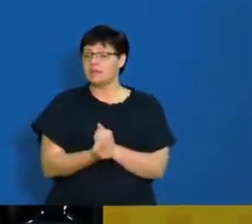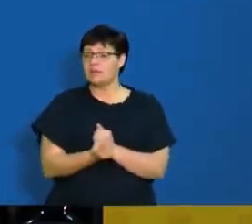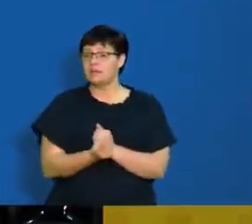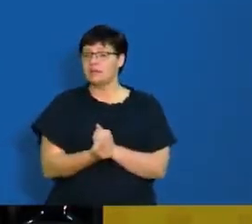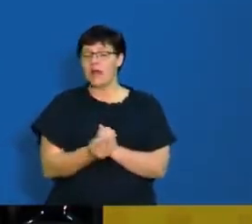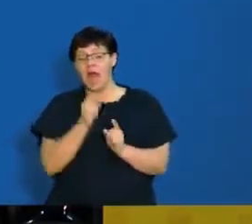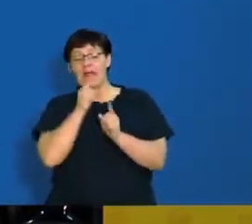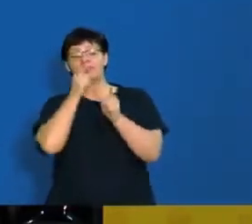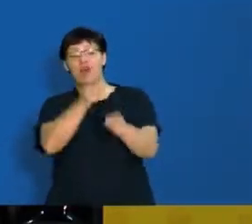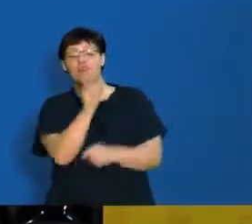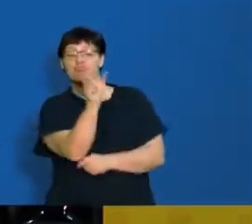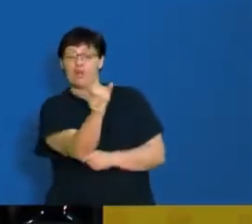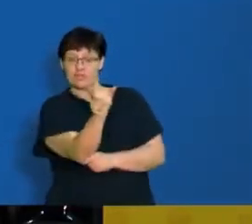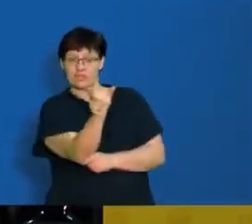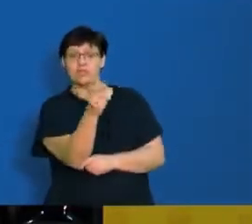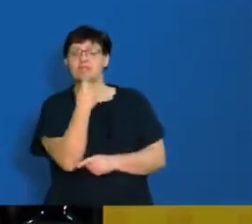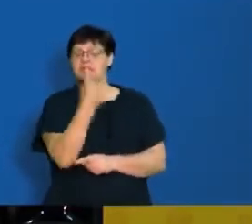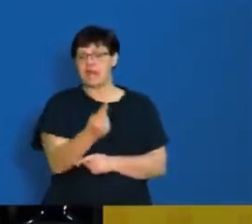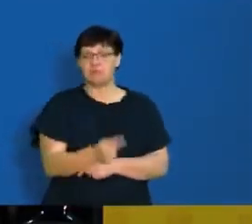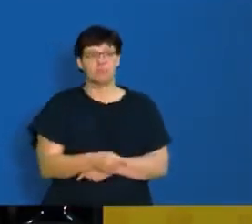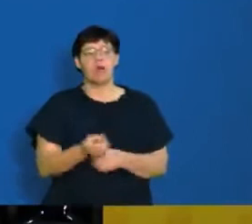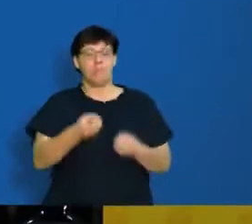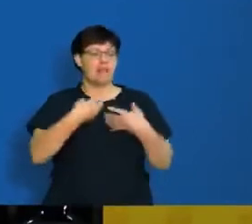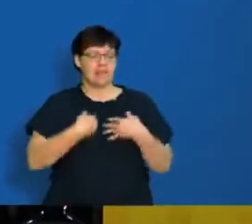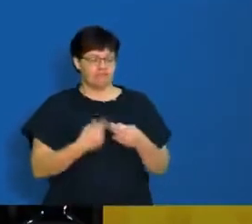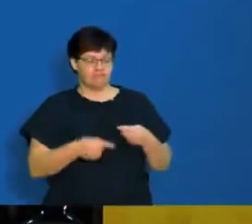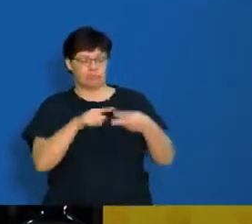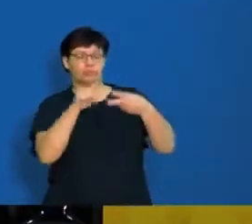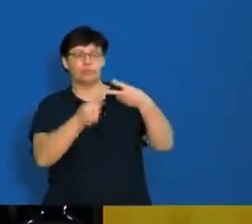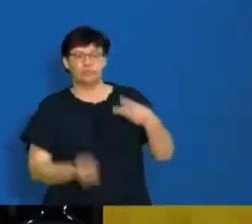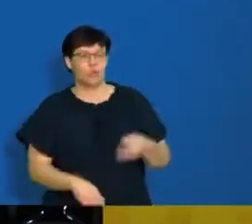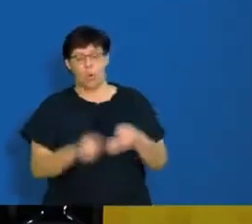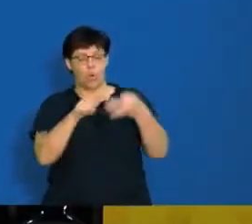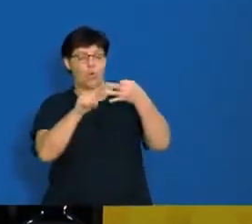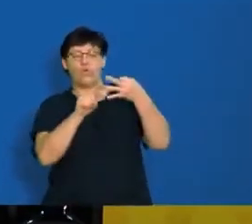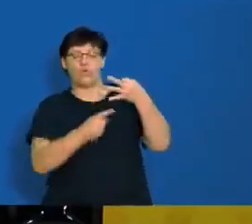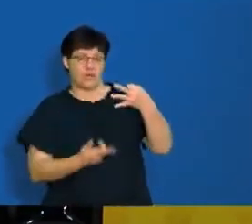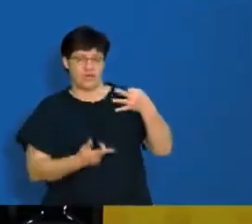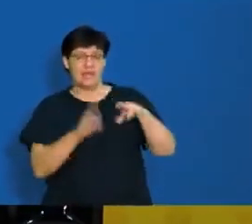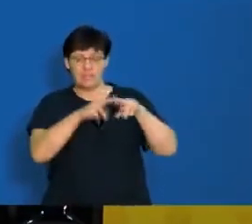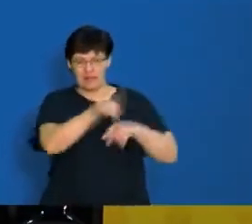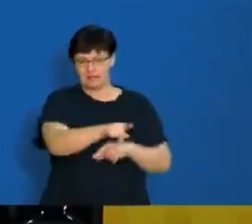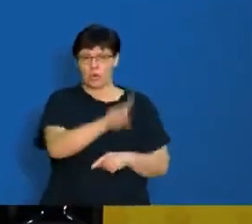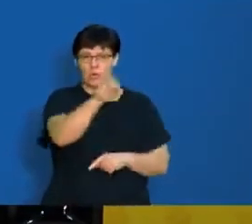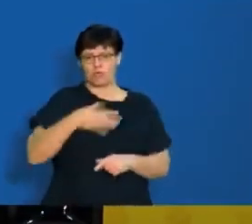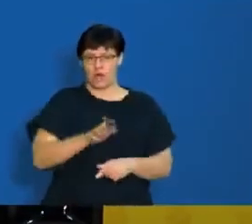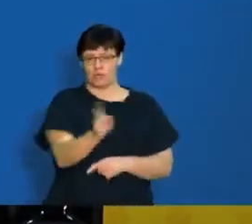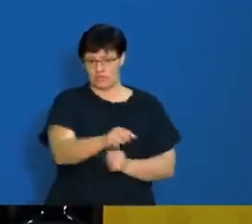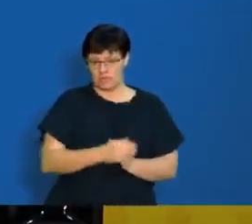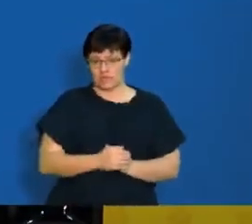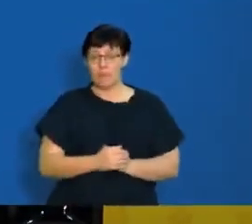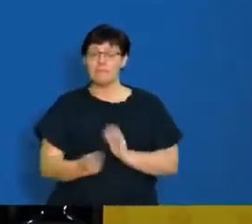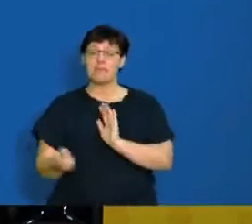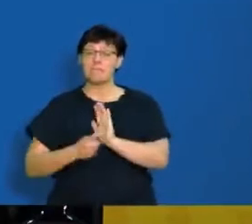in the question will tell you to give 2 or 3 things, whatever they're looking for, whatever the question is looking for. But the mark